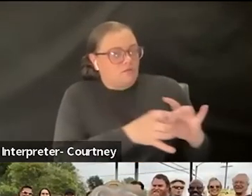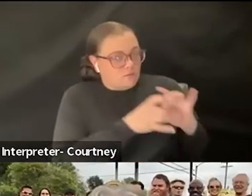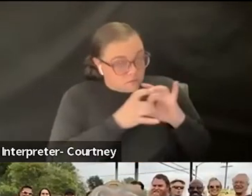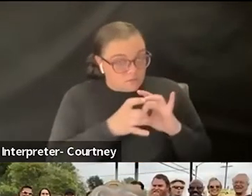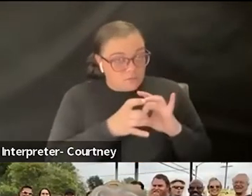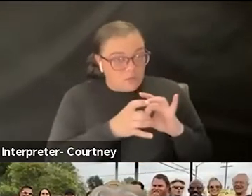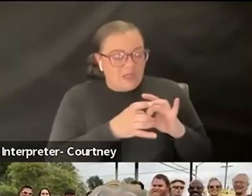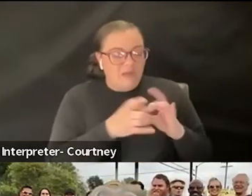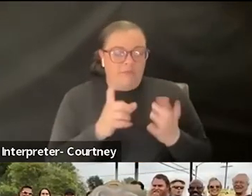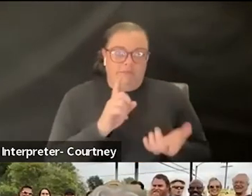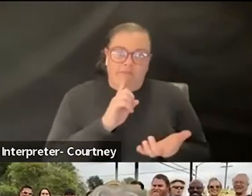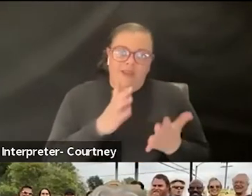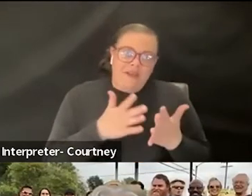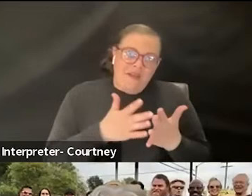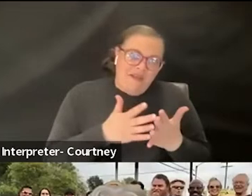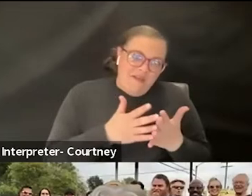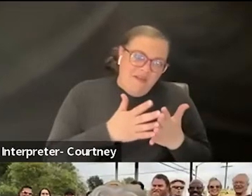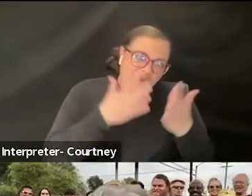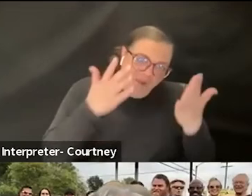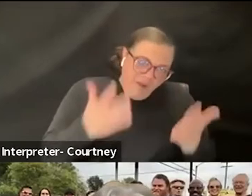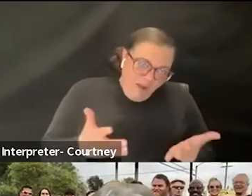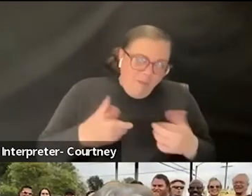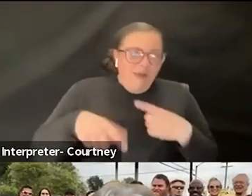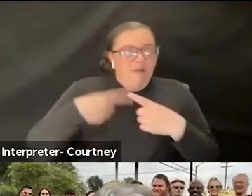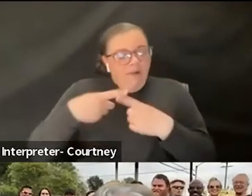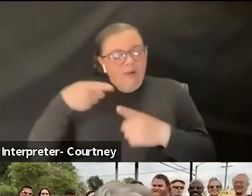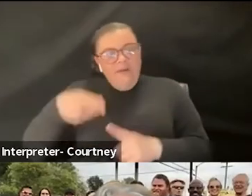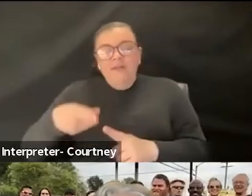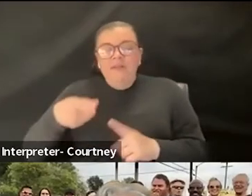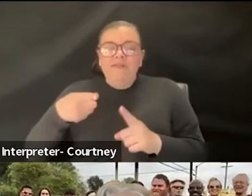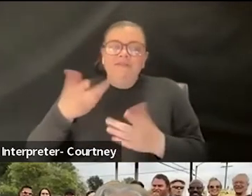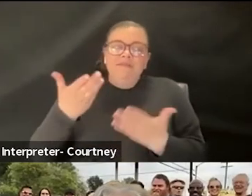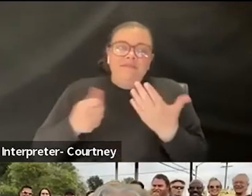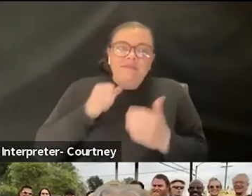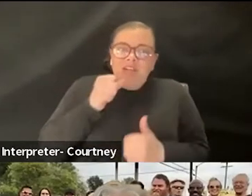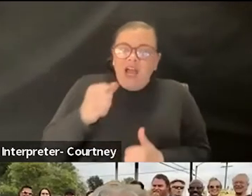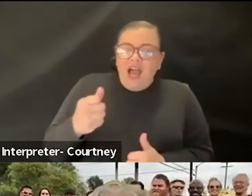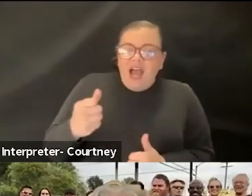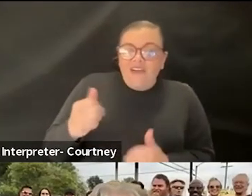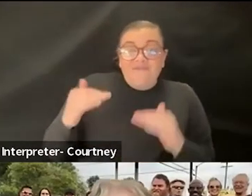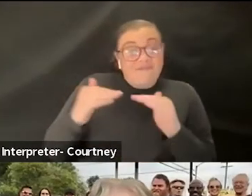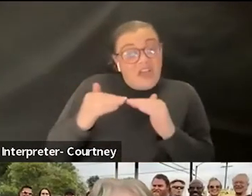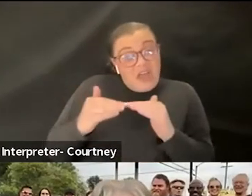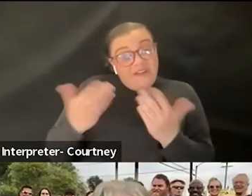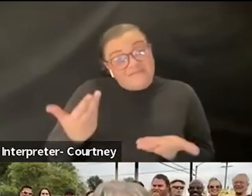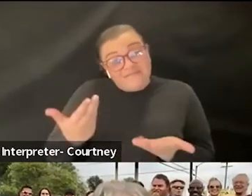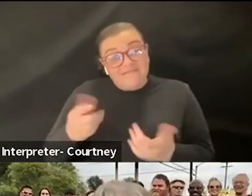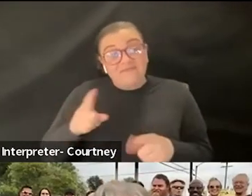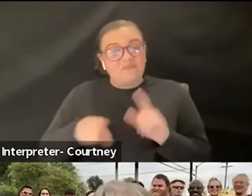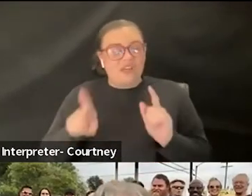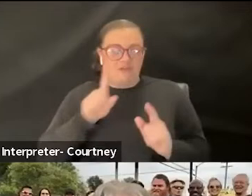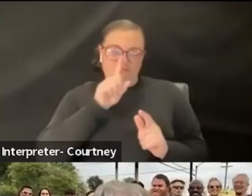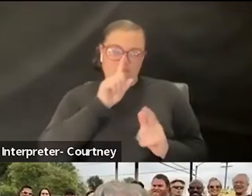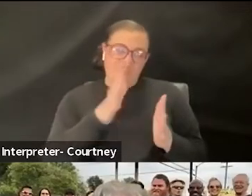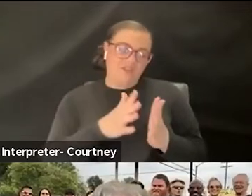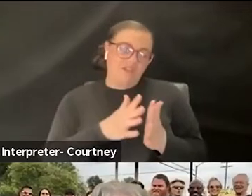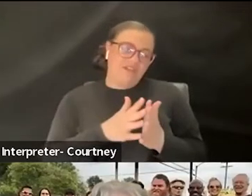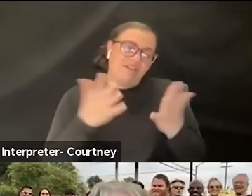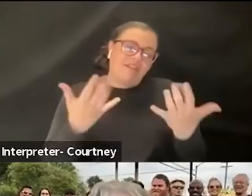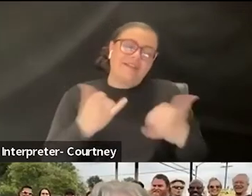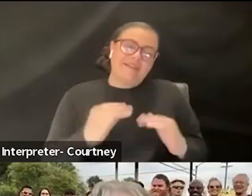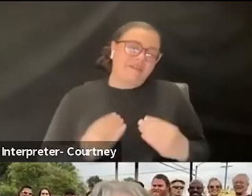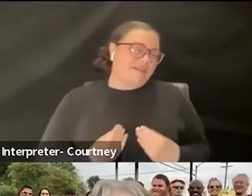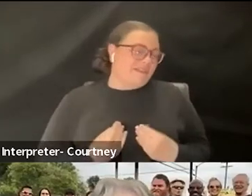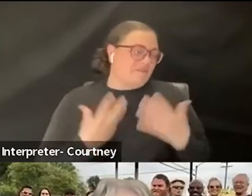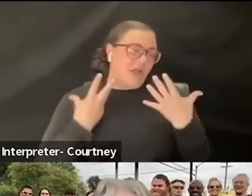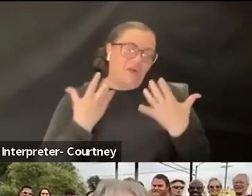not fair, but there is a lot about it that is inspiring as well.